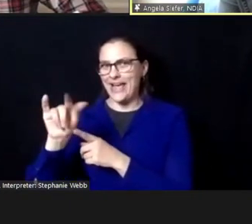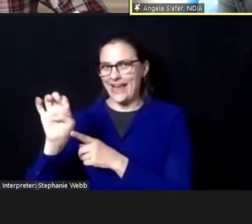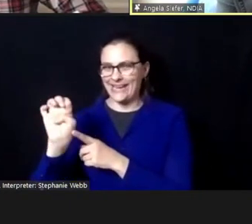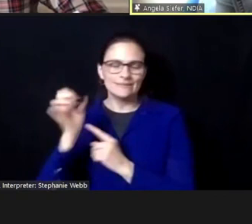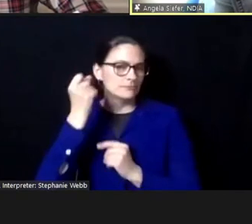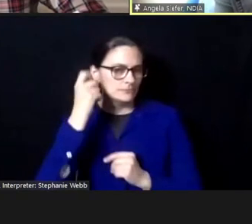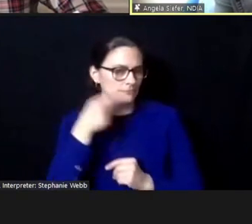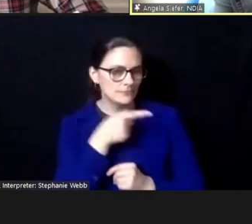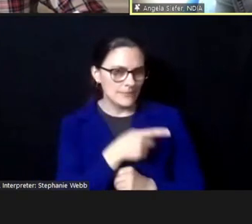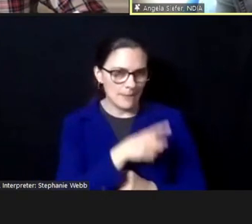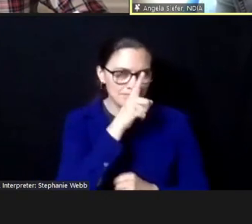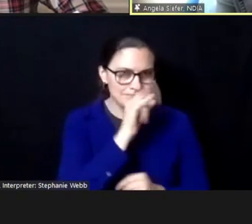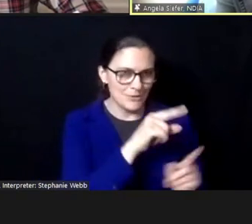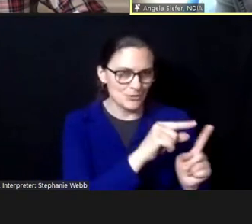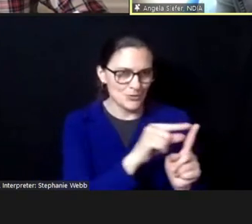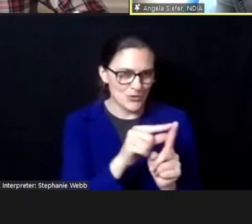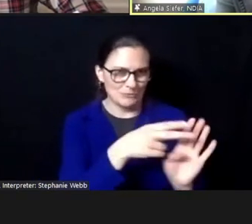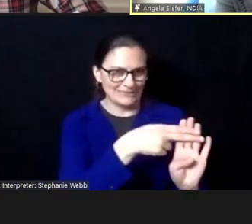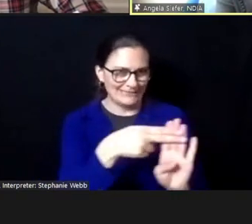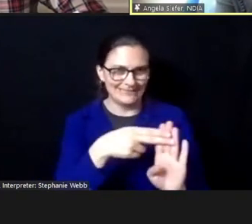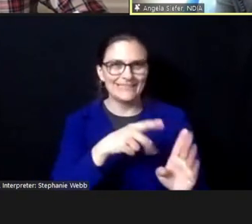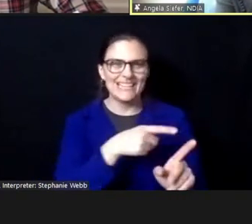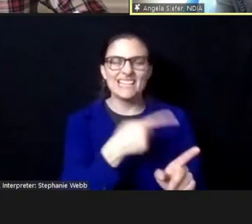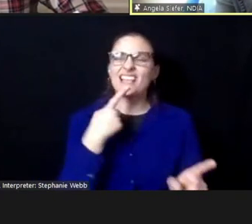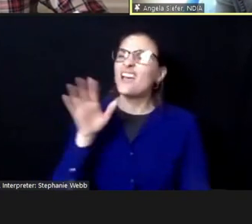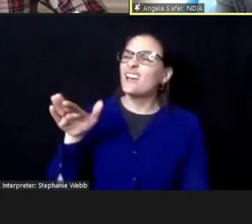T-Mobile account. And that's much more common.